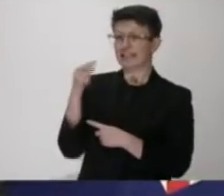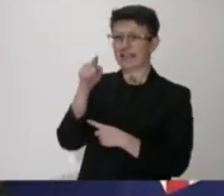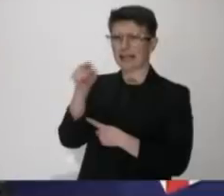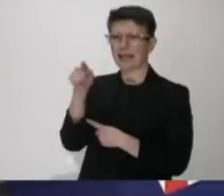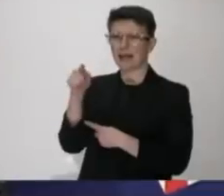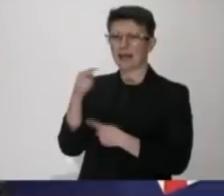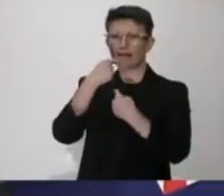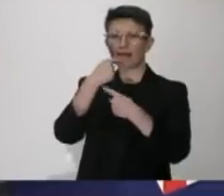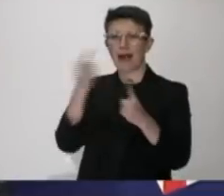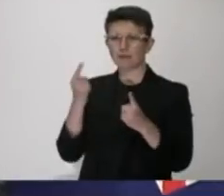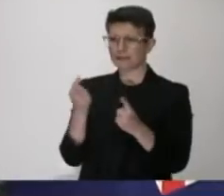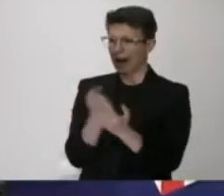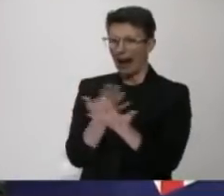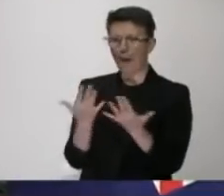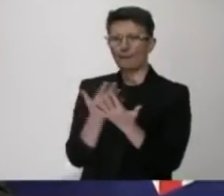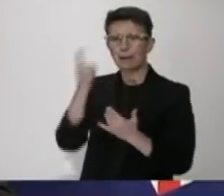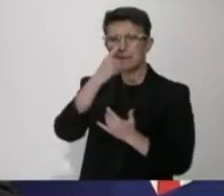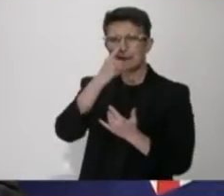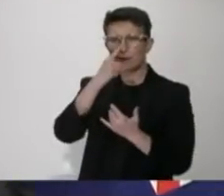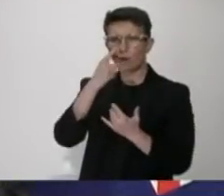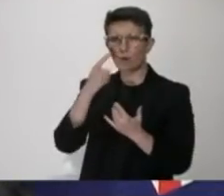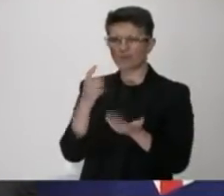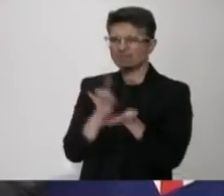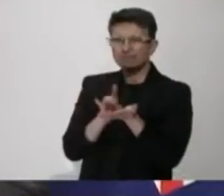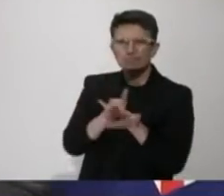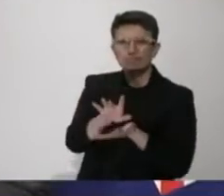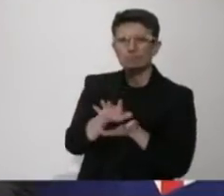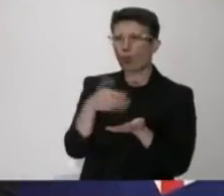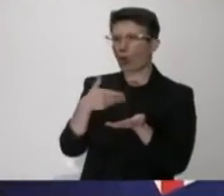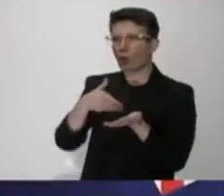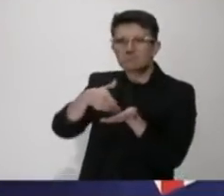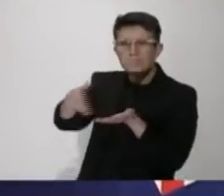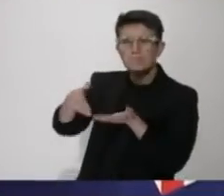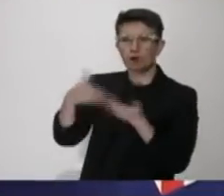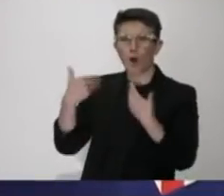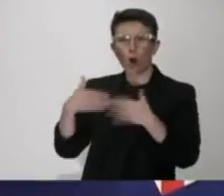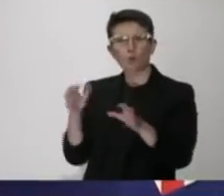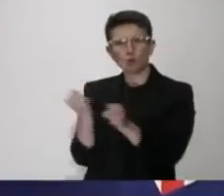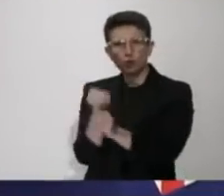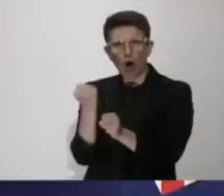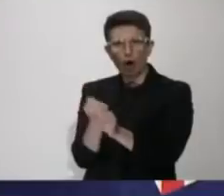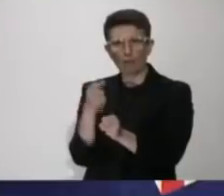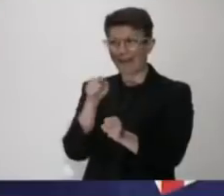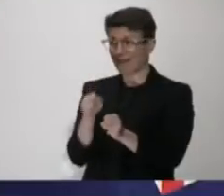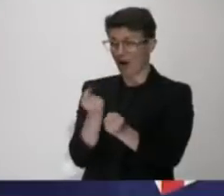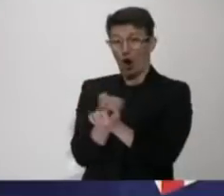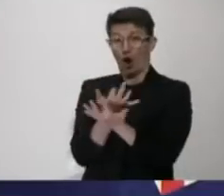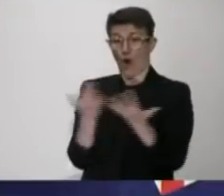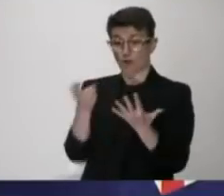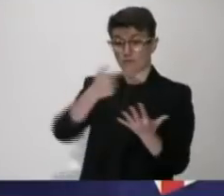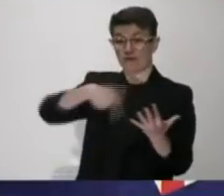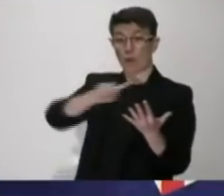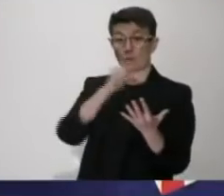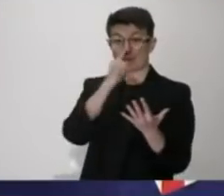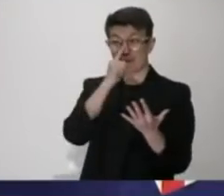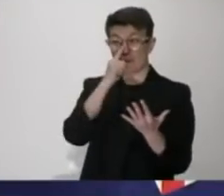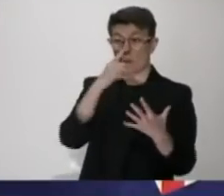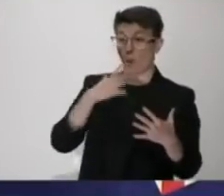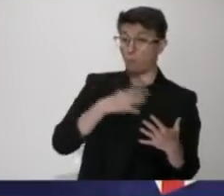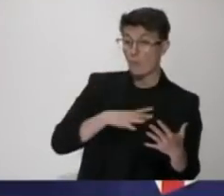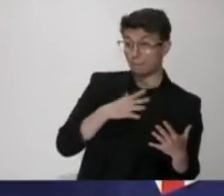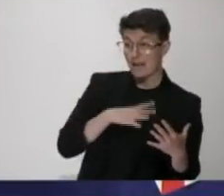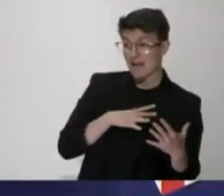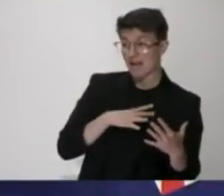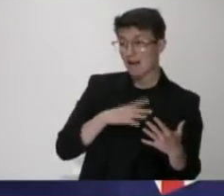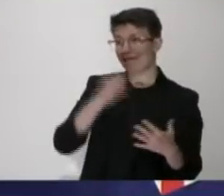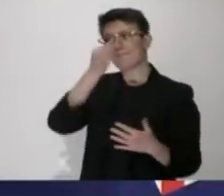anything in this package that targets that imbalance? This particular package is just about the extension of a very broad scheme in the wage subsidy scheme,